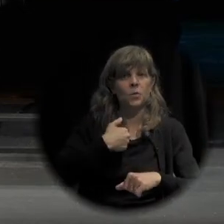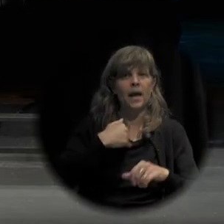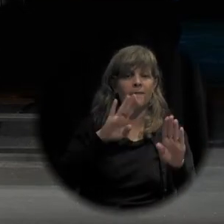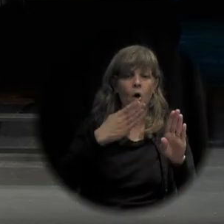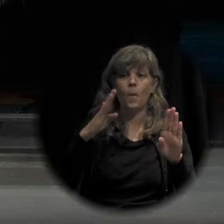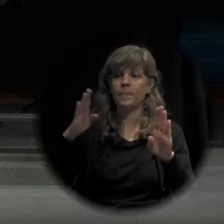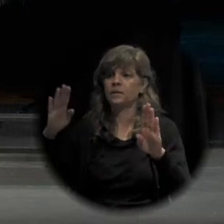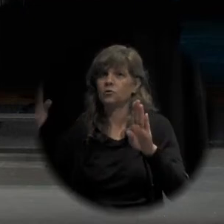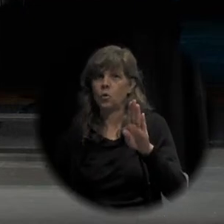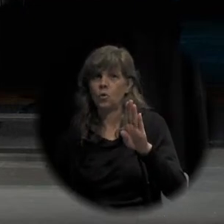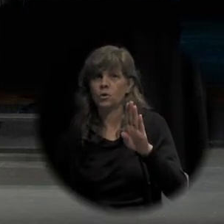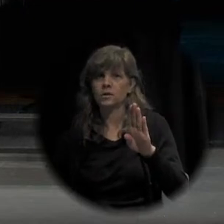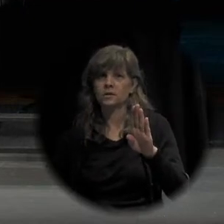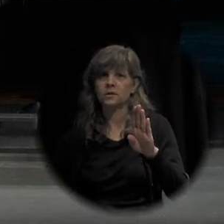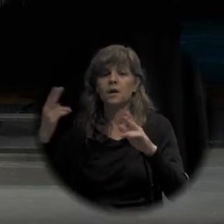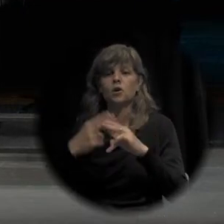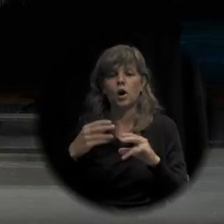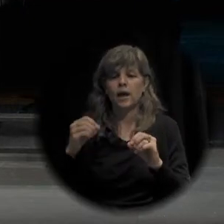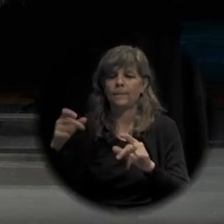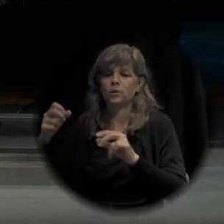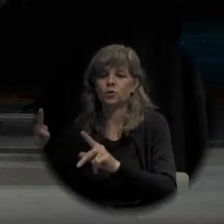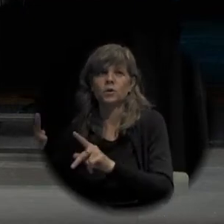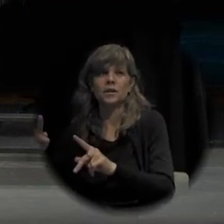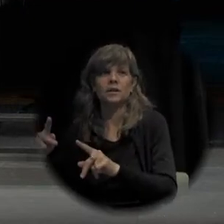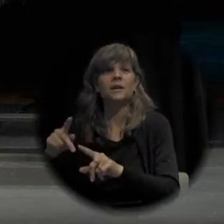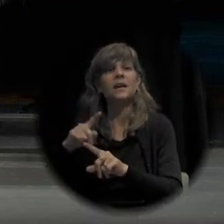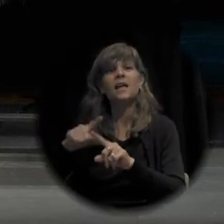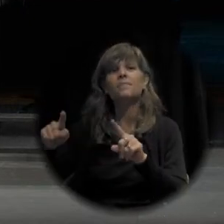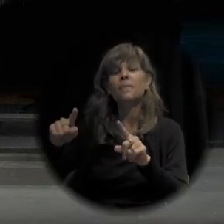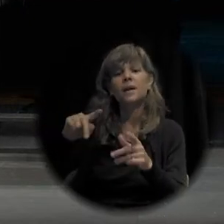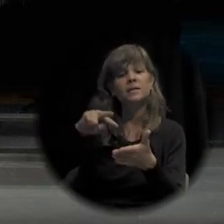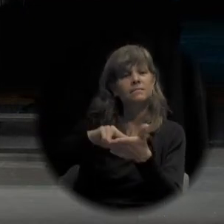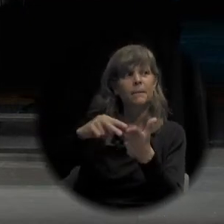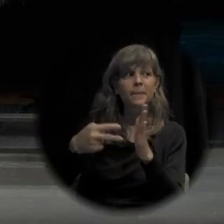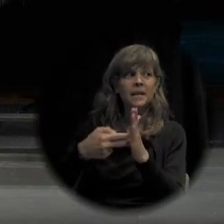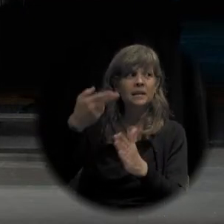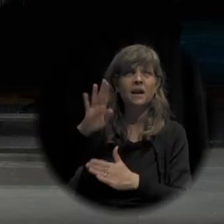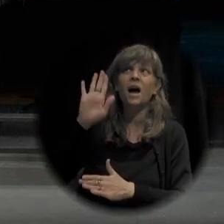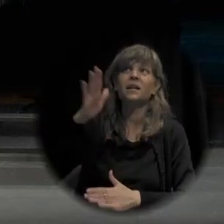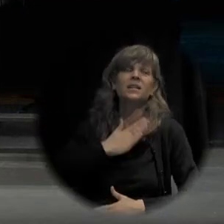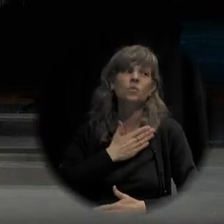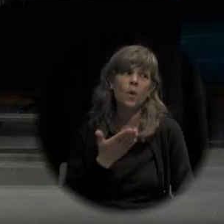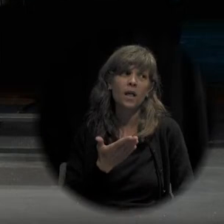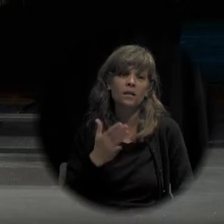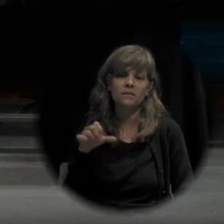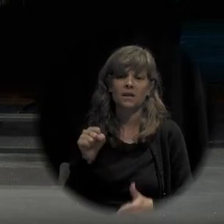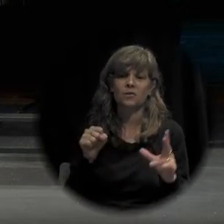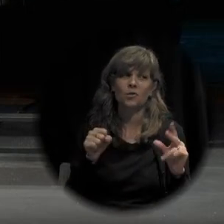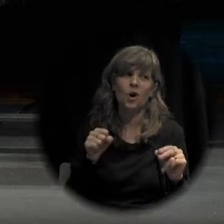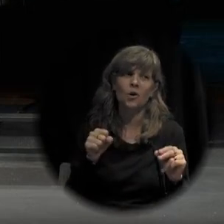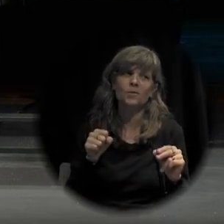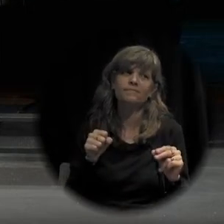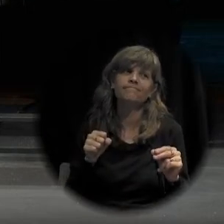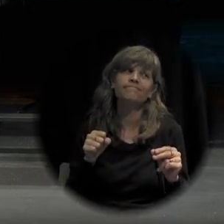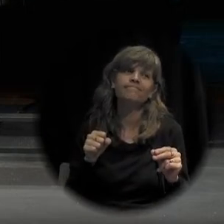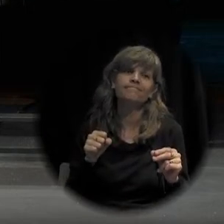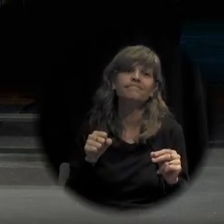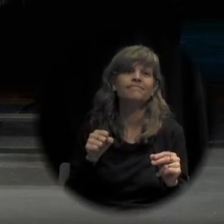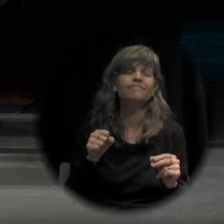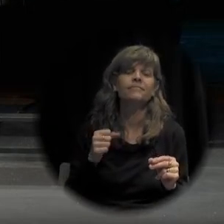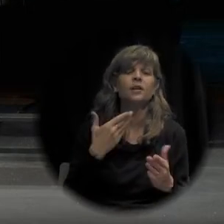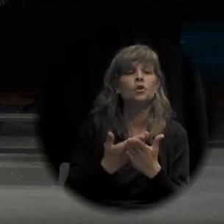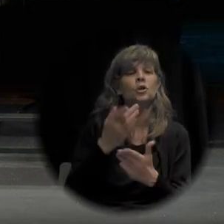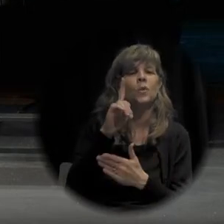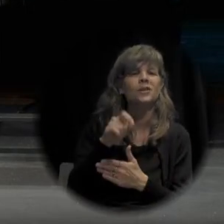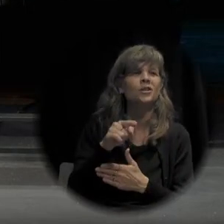know for sure it's not God's will. So that doesn't necessarily mean that I should be doing it. Add to that, however, he's